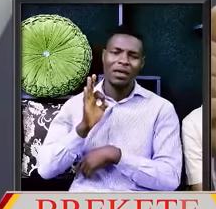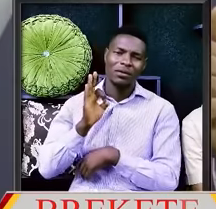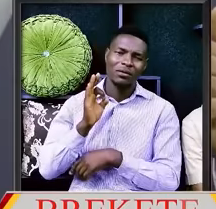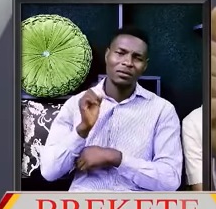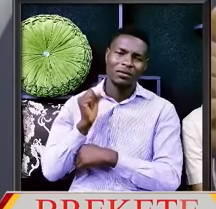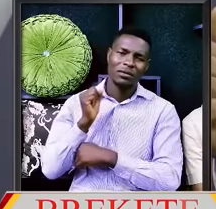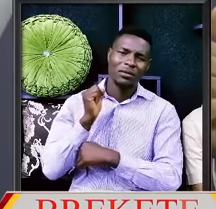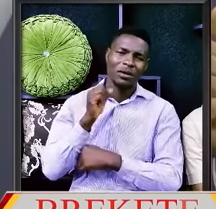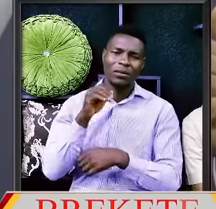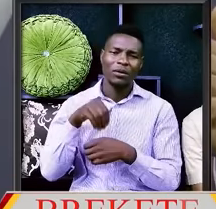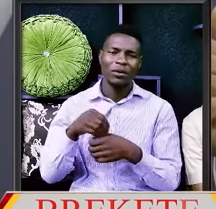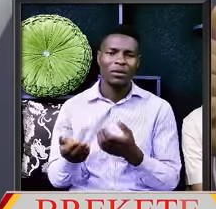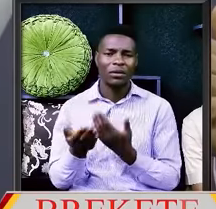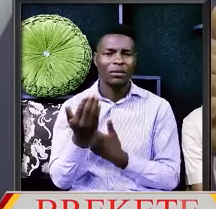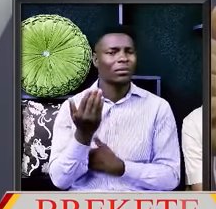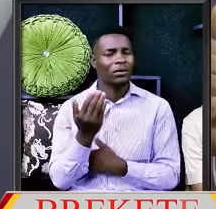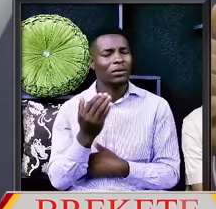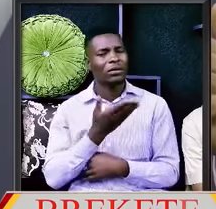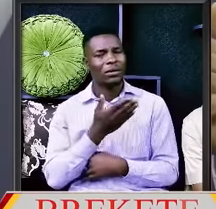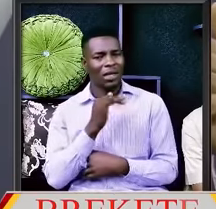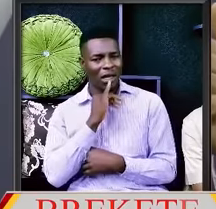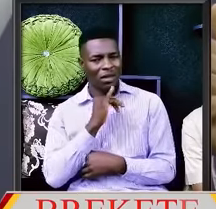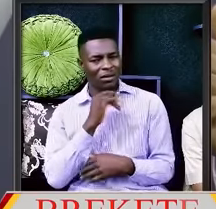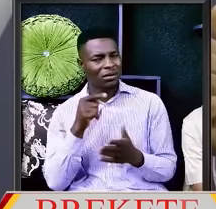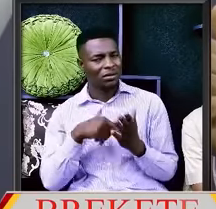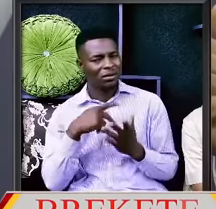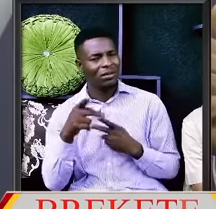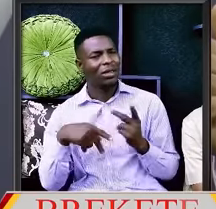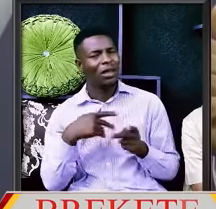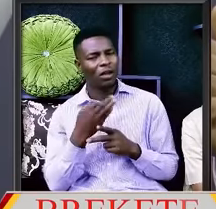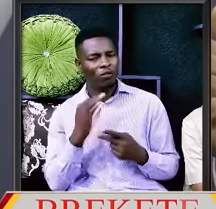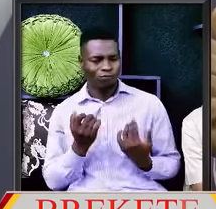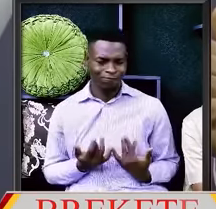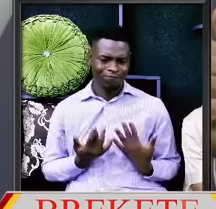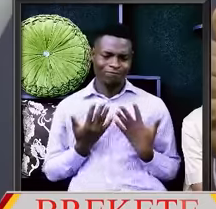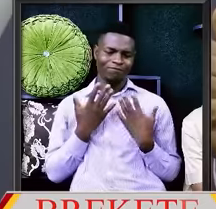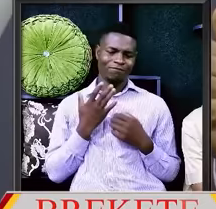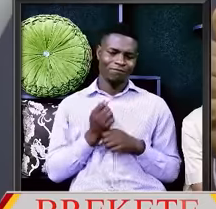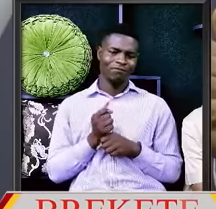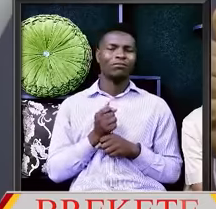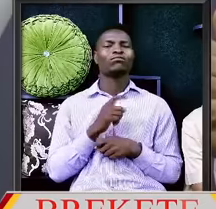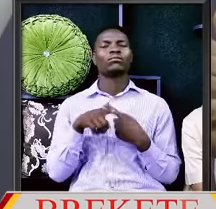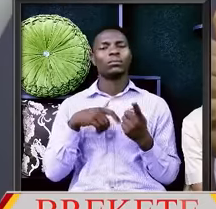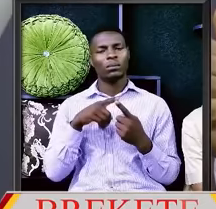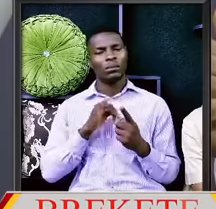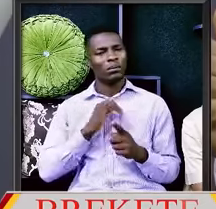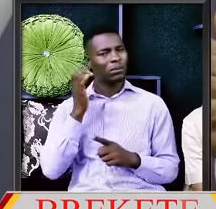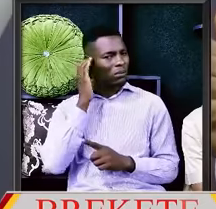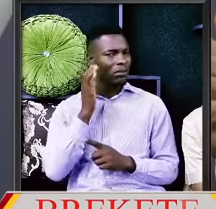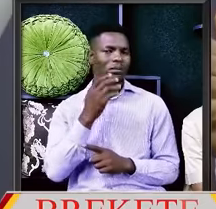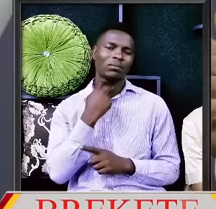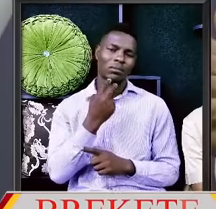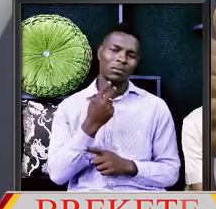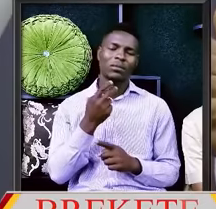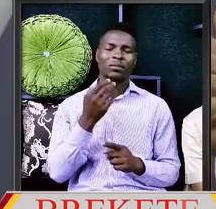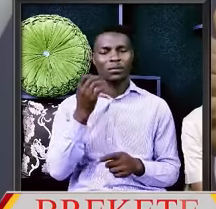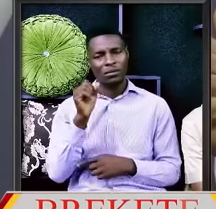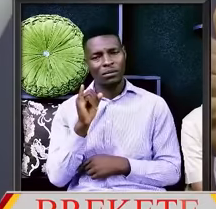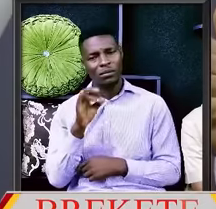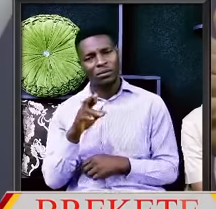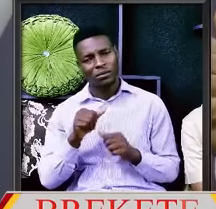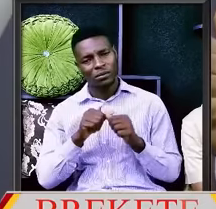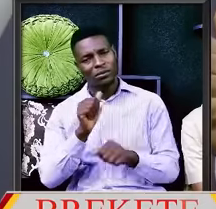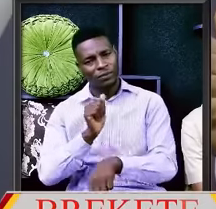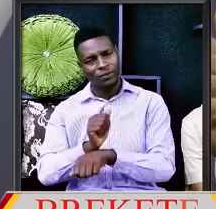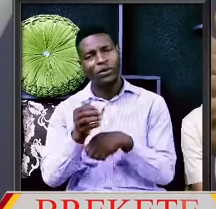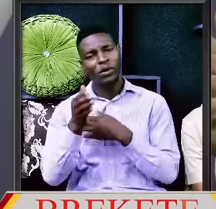Mm. And it's a time when I stand like this, I cry when I hear your voice. Mm. Sir, continue your work. Mm. God